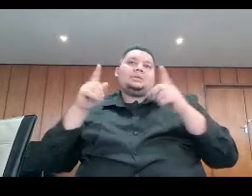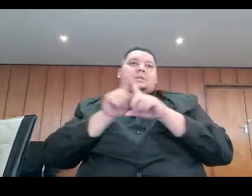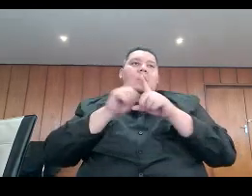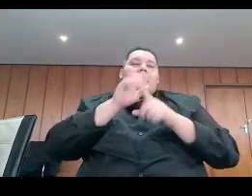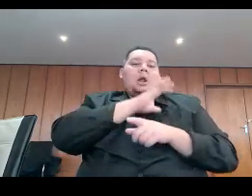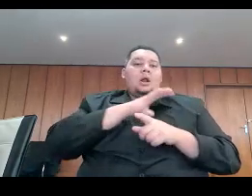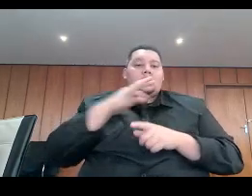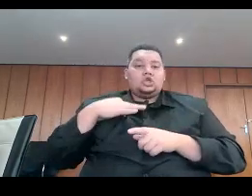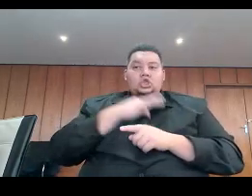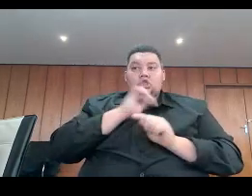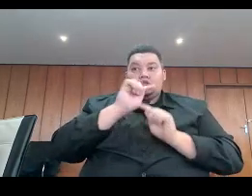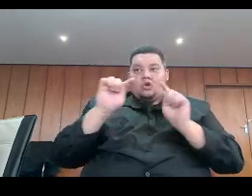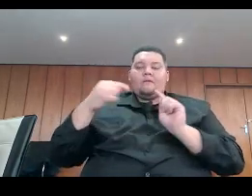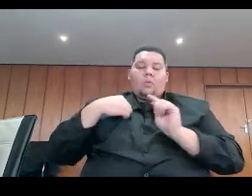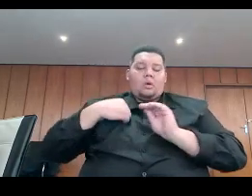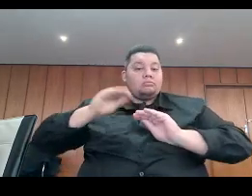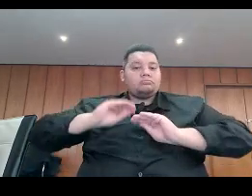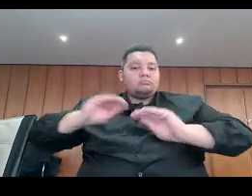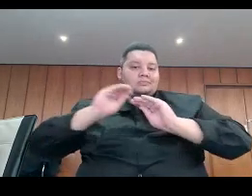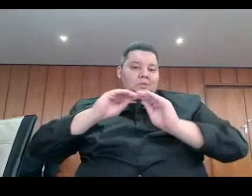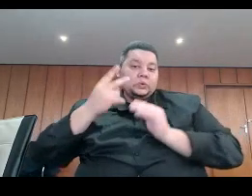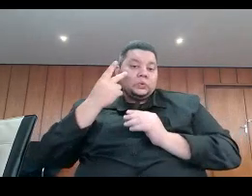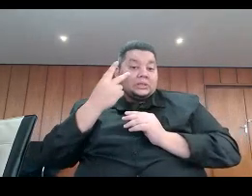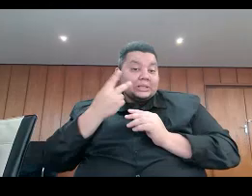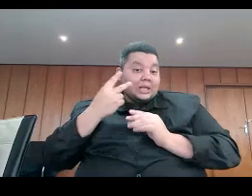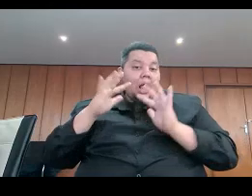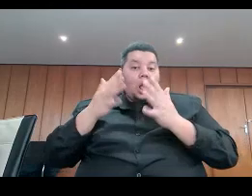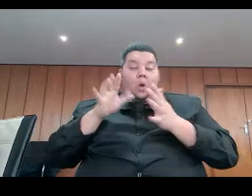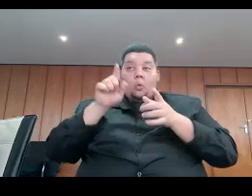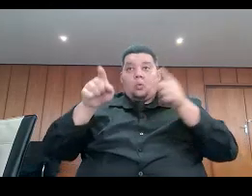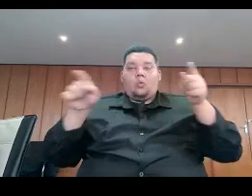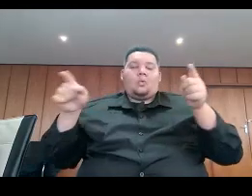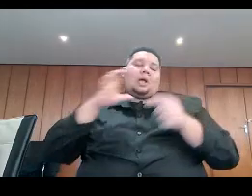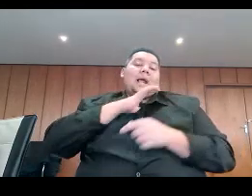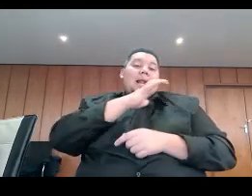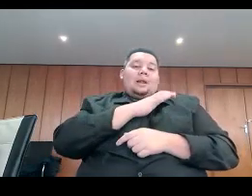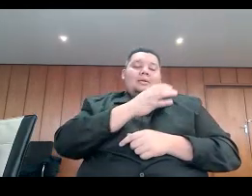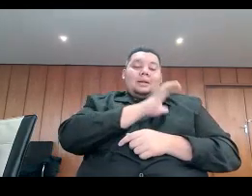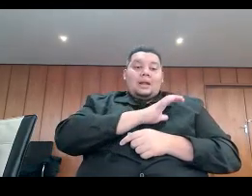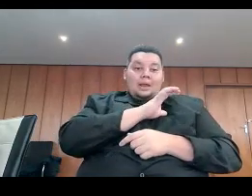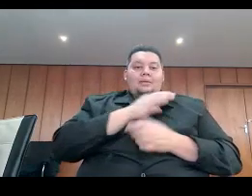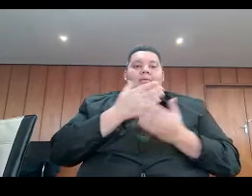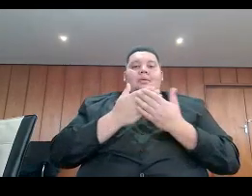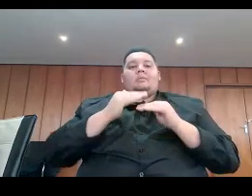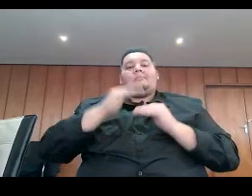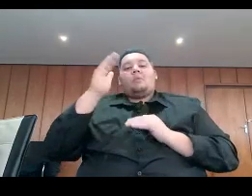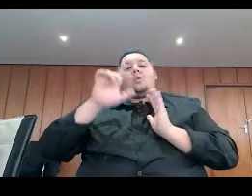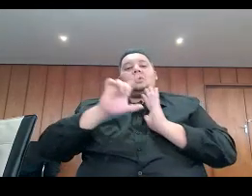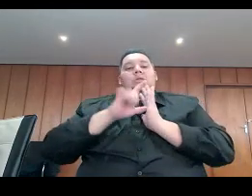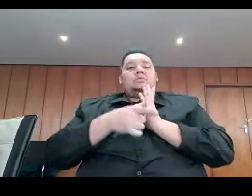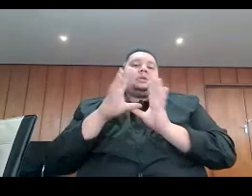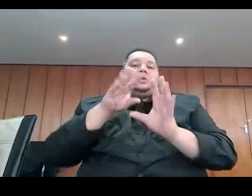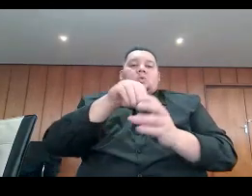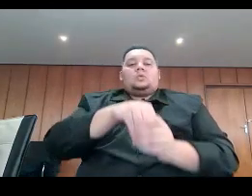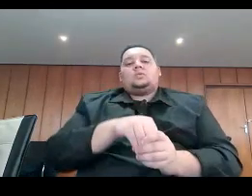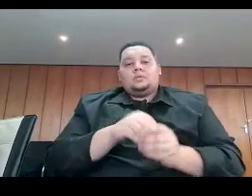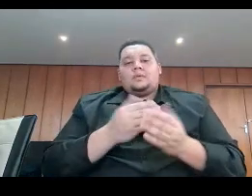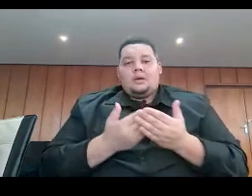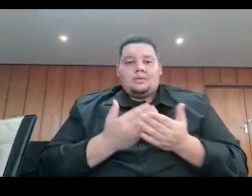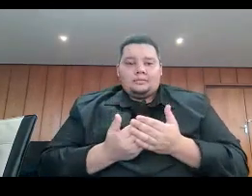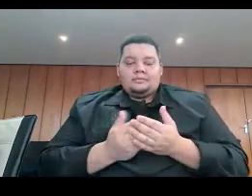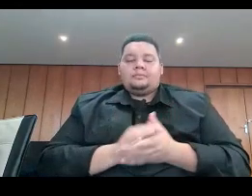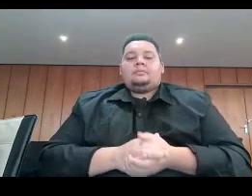clinic staff in general to see how clinics can be more disability inclusive. And